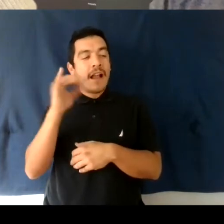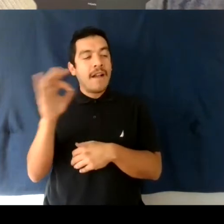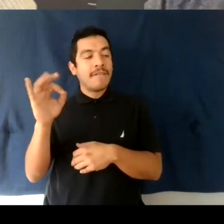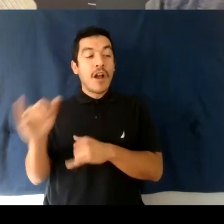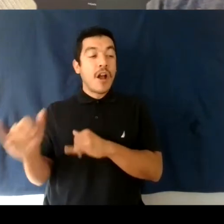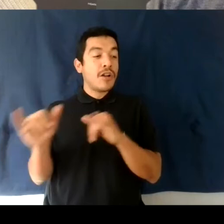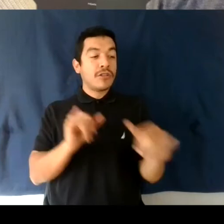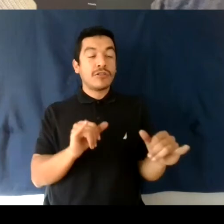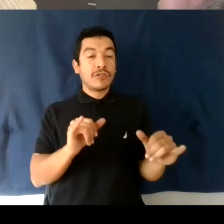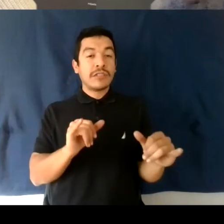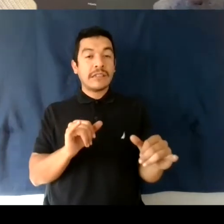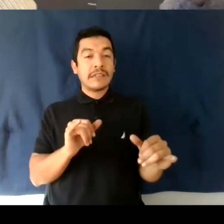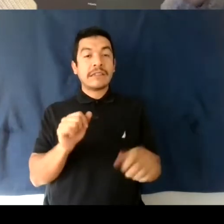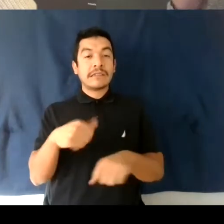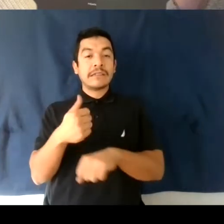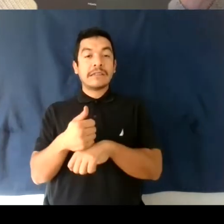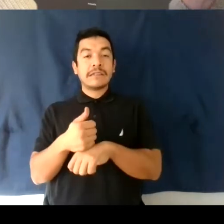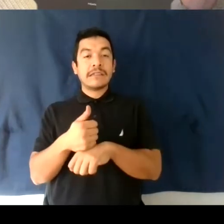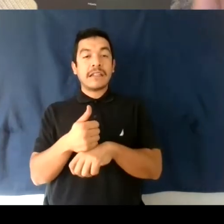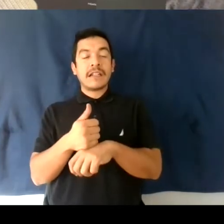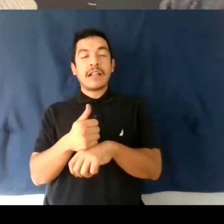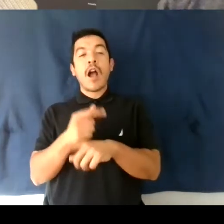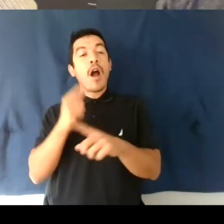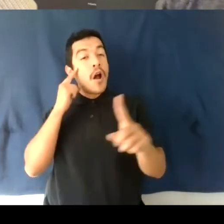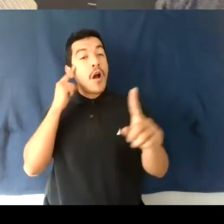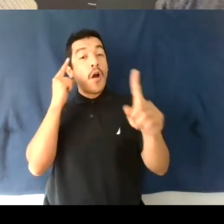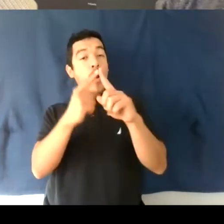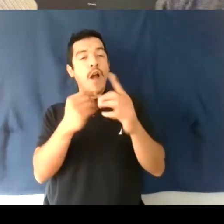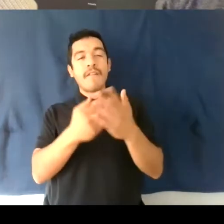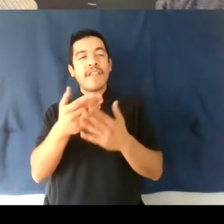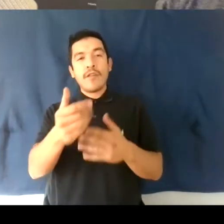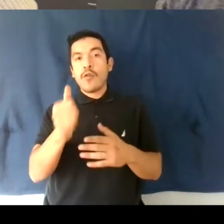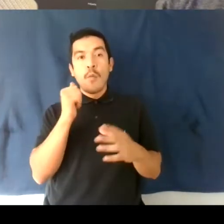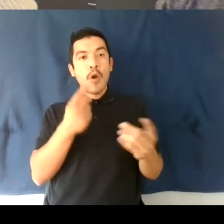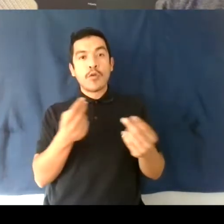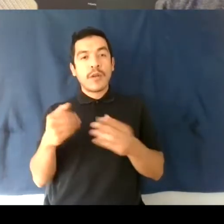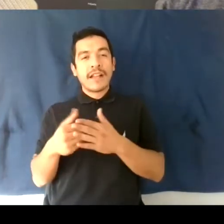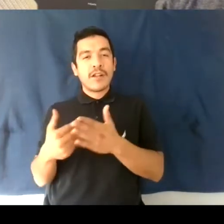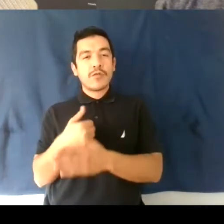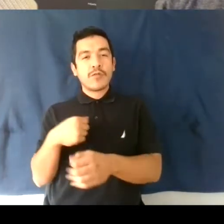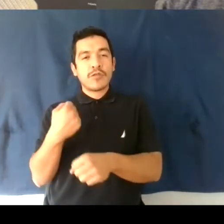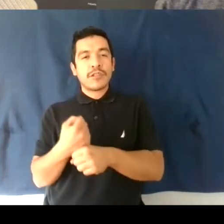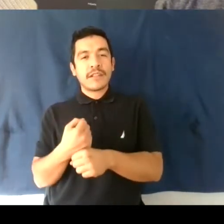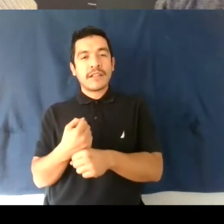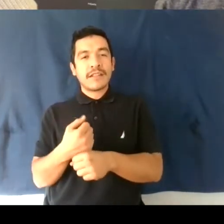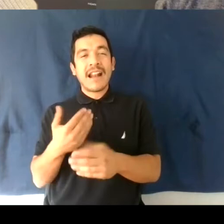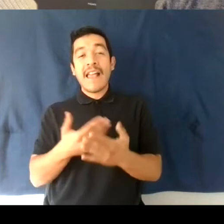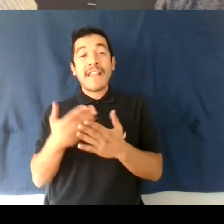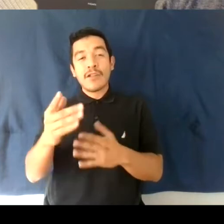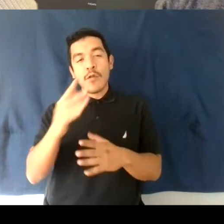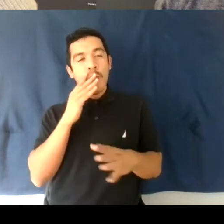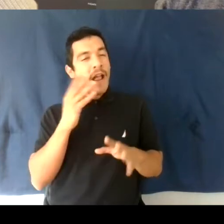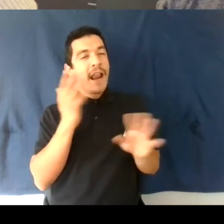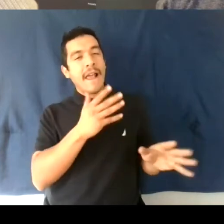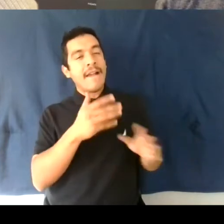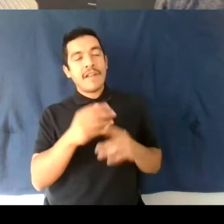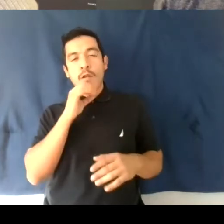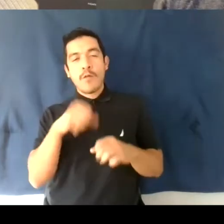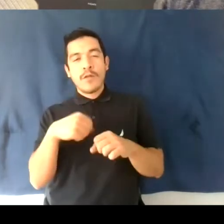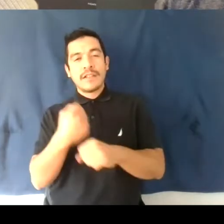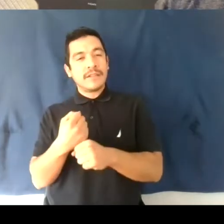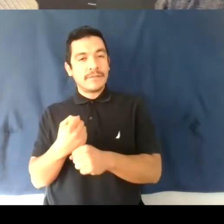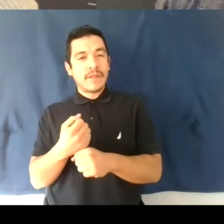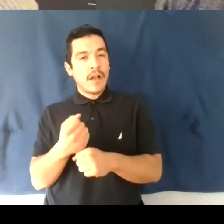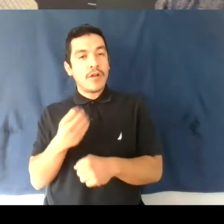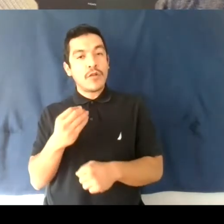also like setting resolutions of like things you're not going to do in the new year, like things you're going to like leave behind in the old year. And